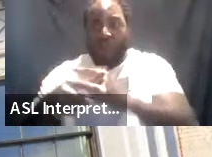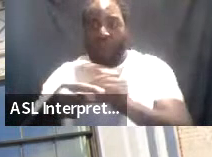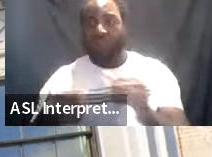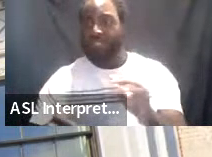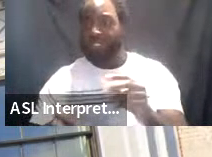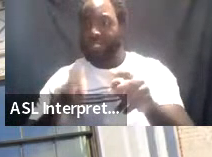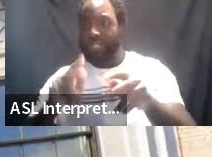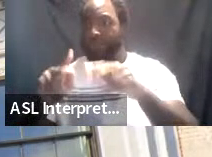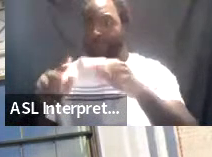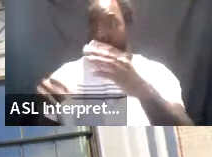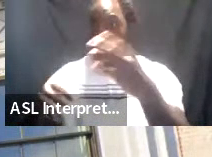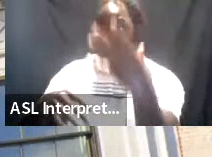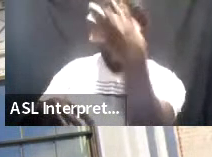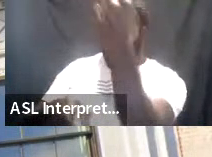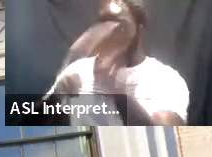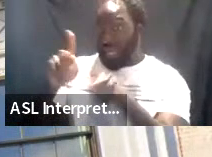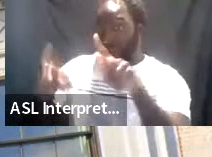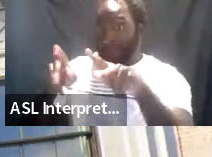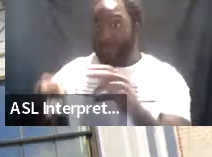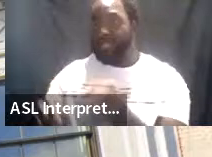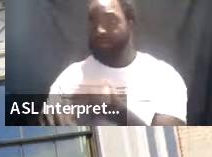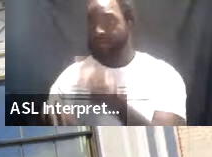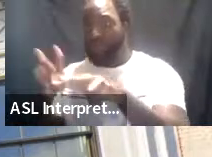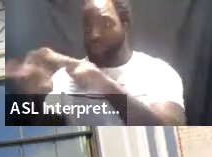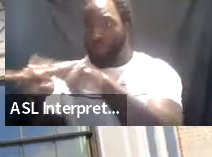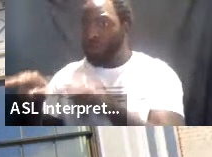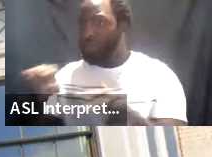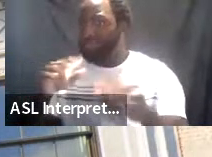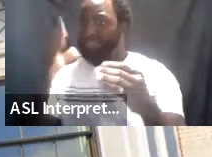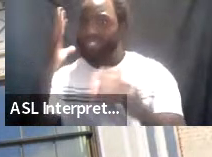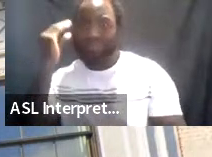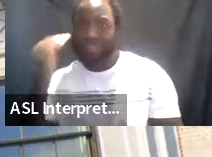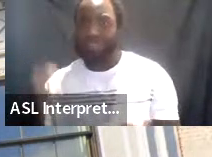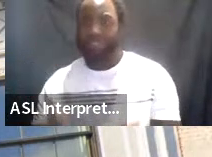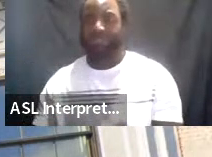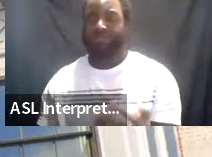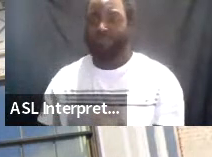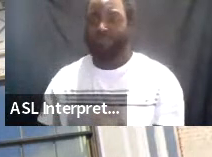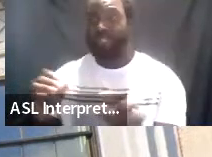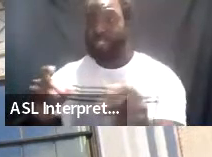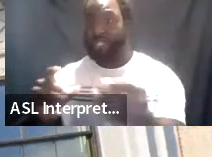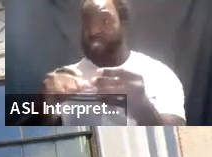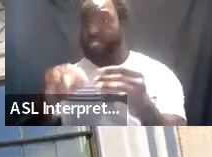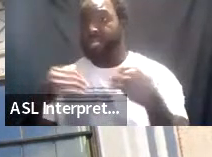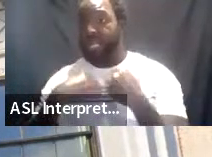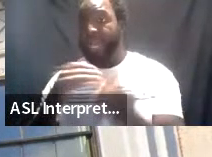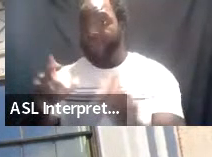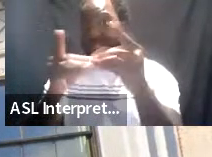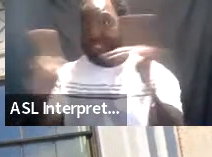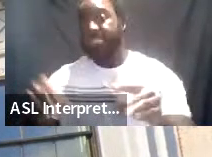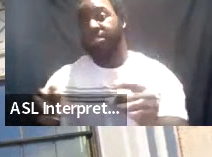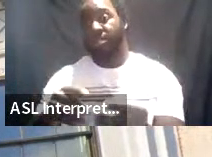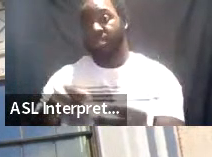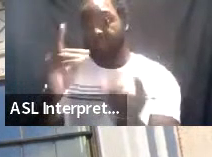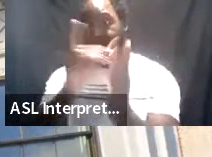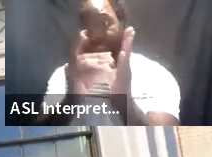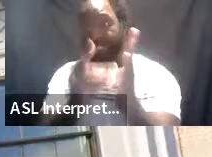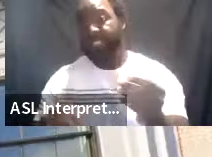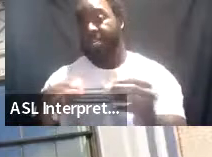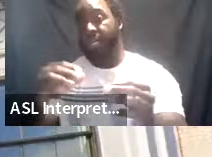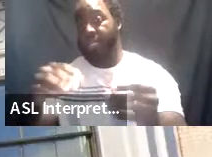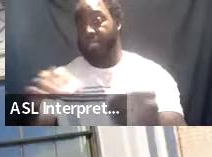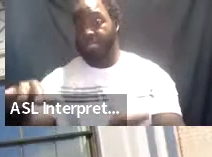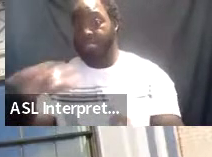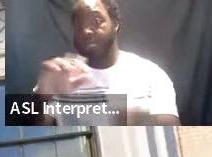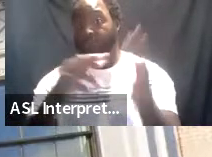on their commercial street. And so our zoning does have ground floor design requirements in some locations, but the rules change from